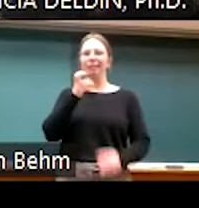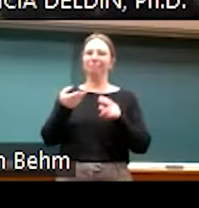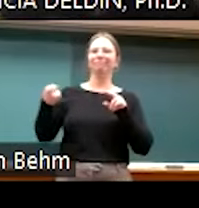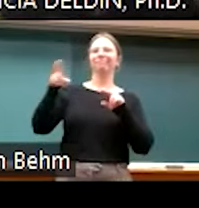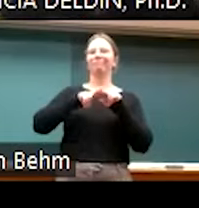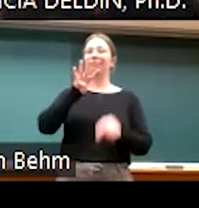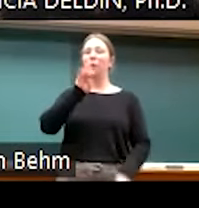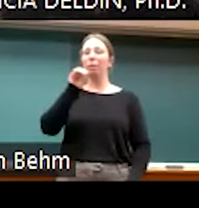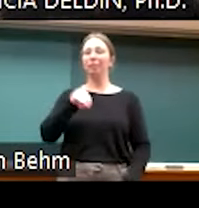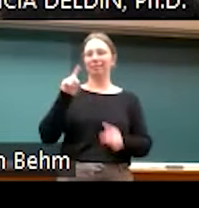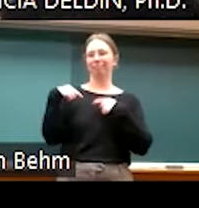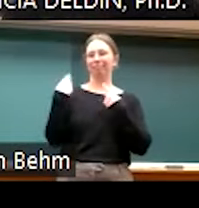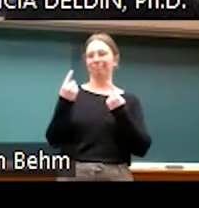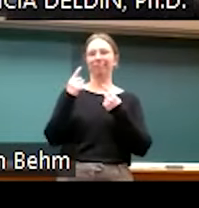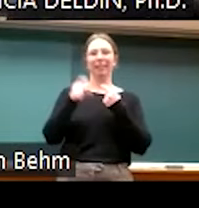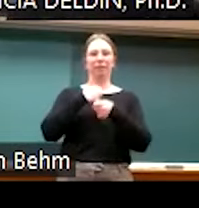2000.